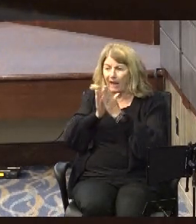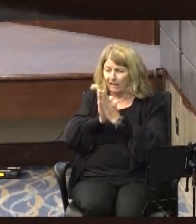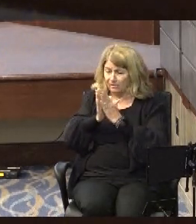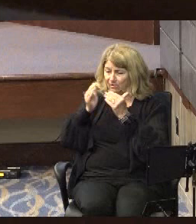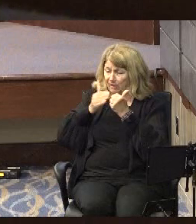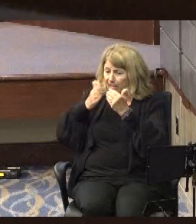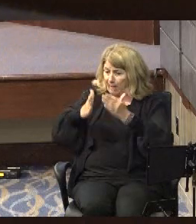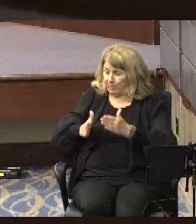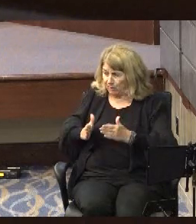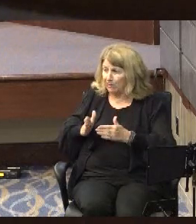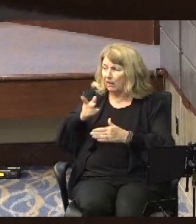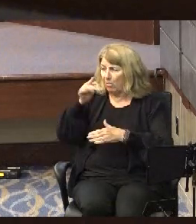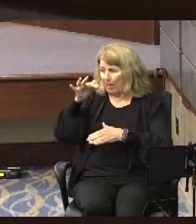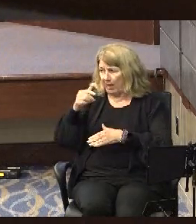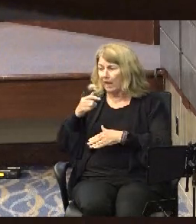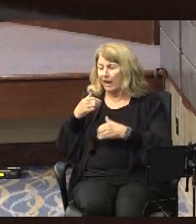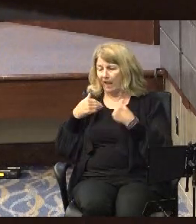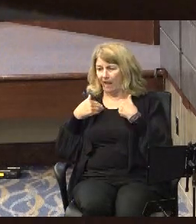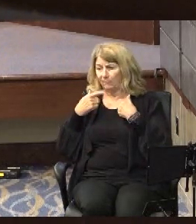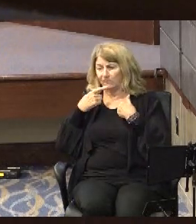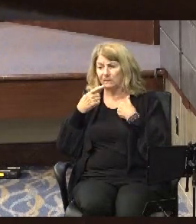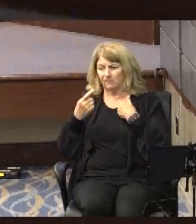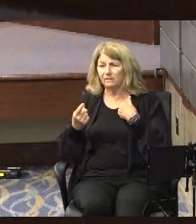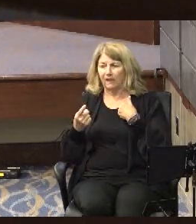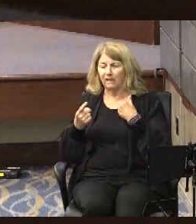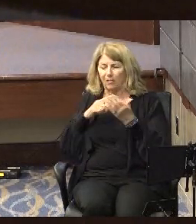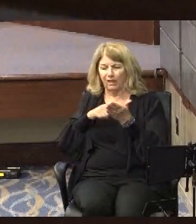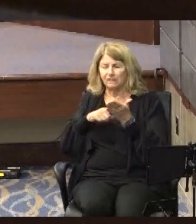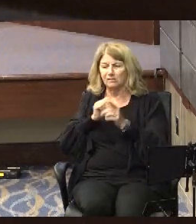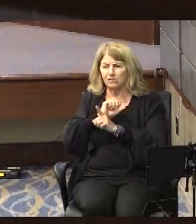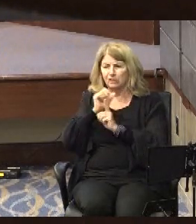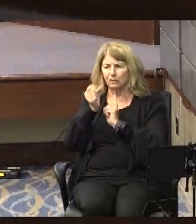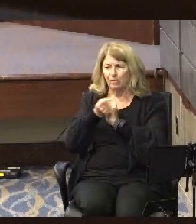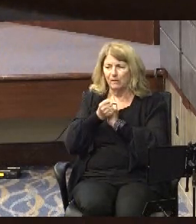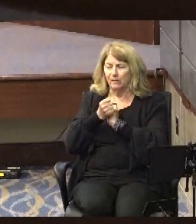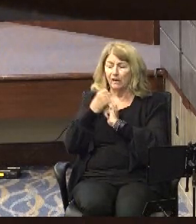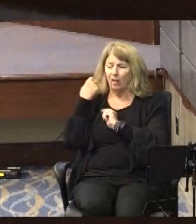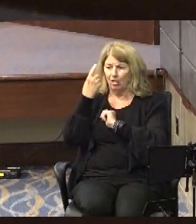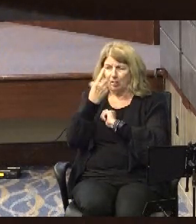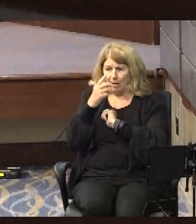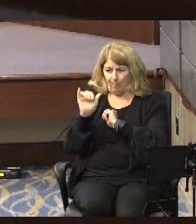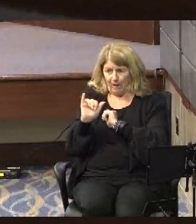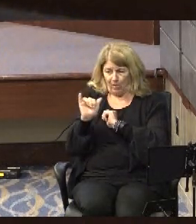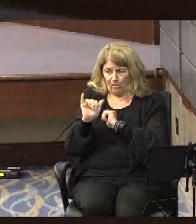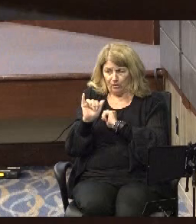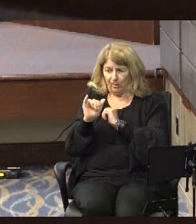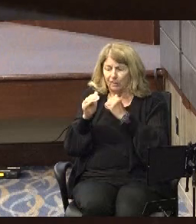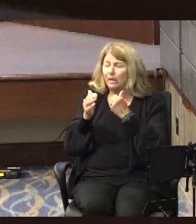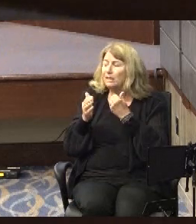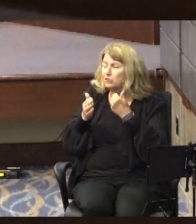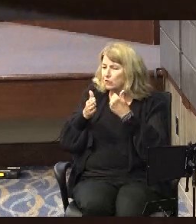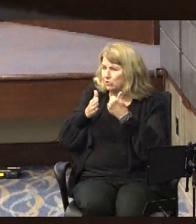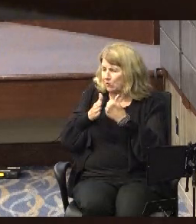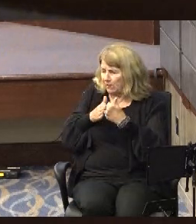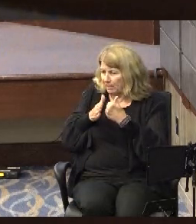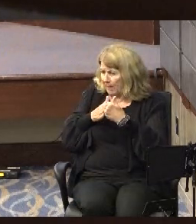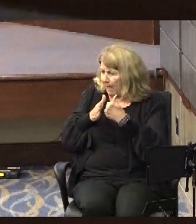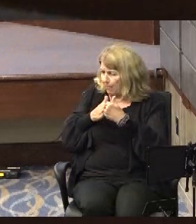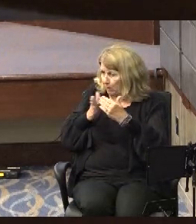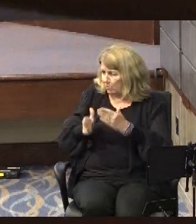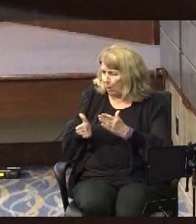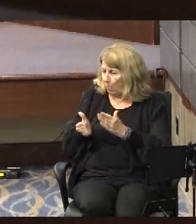in. In this case, I think it definitely appears that the adjacent neighbors are opposed, and so I'm going to support